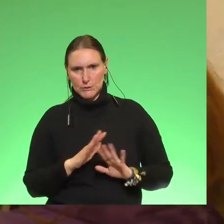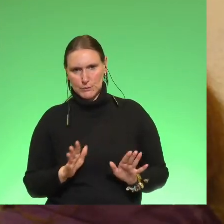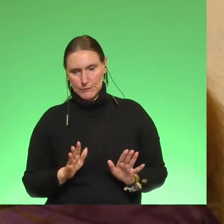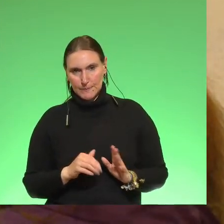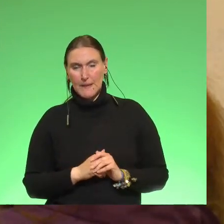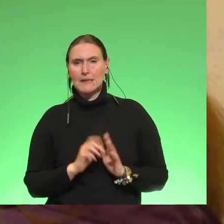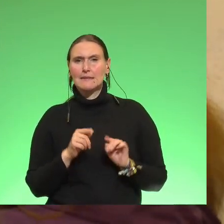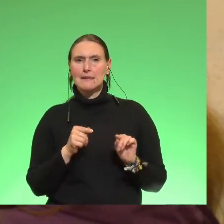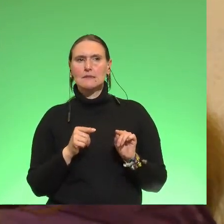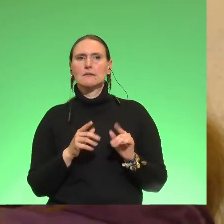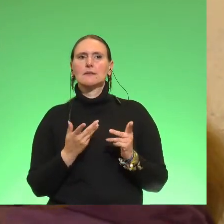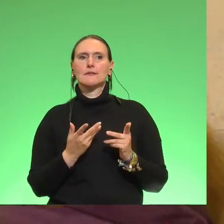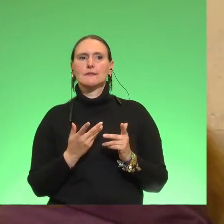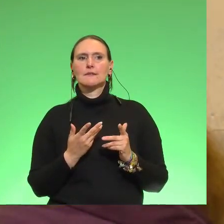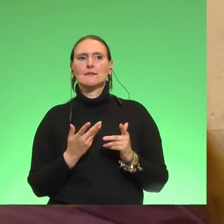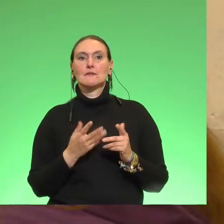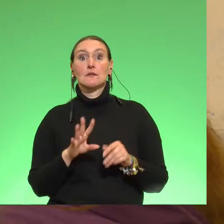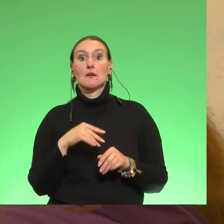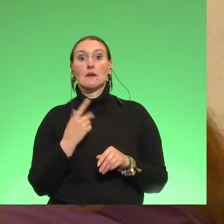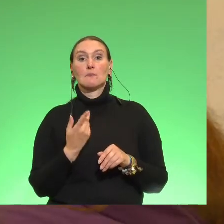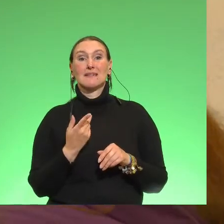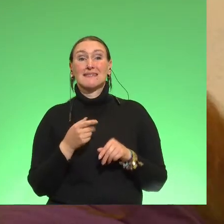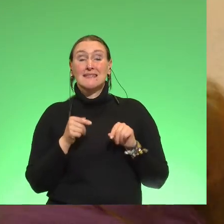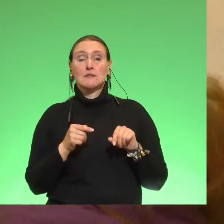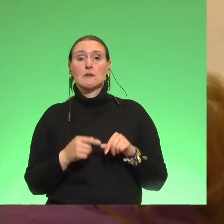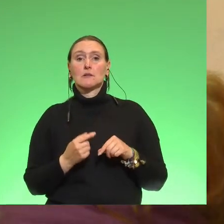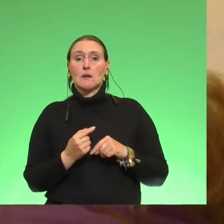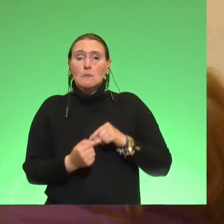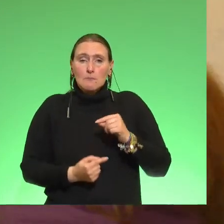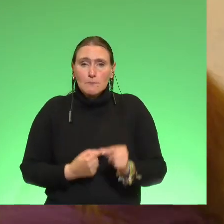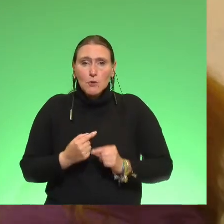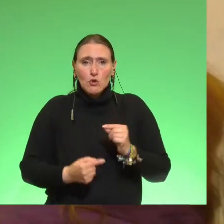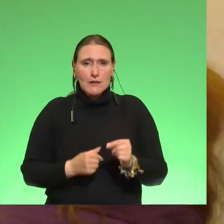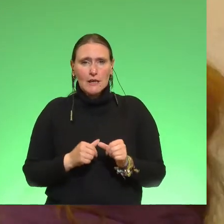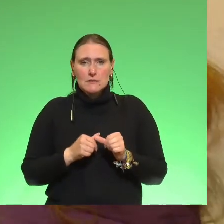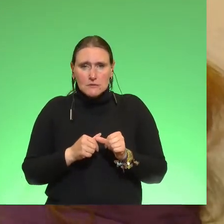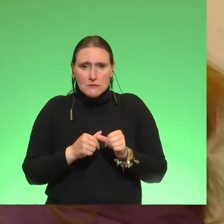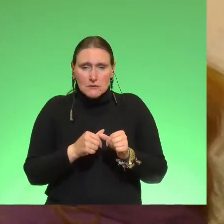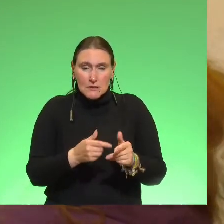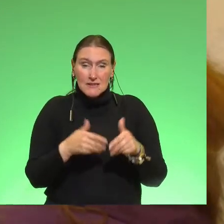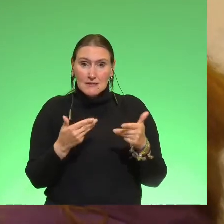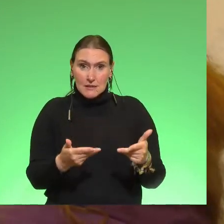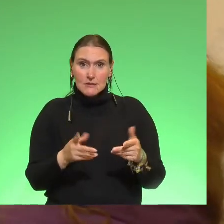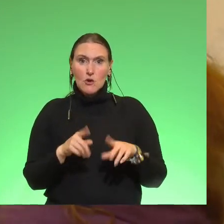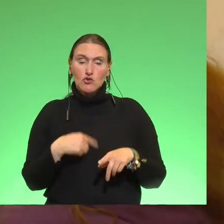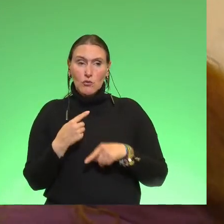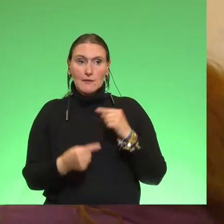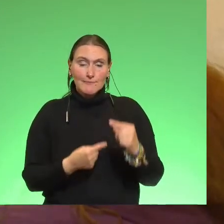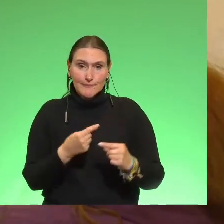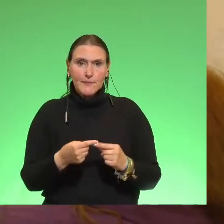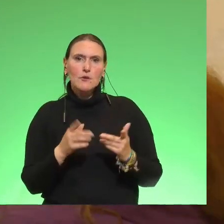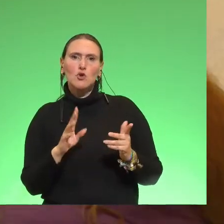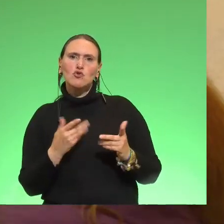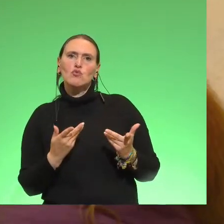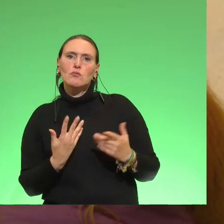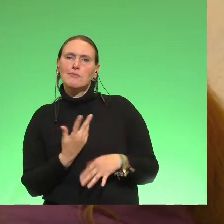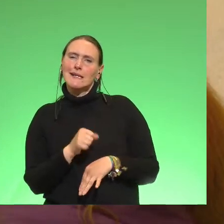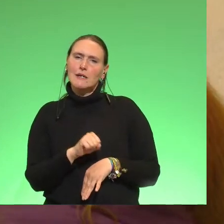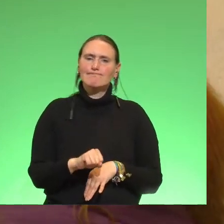whether you call it stepping out, that was a personal thing, but it's like, and indeed a privileged thing.